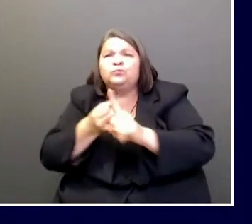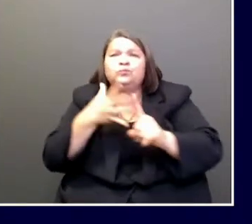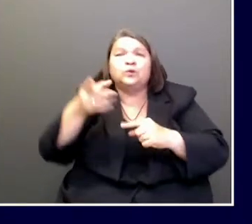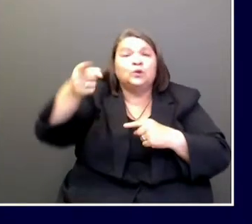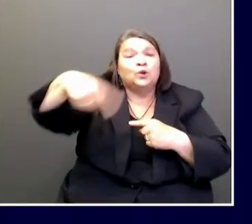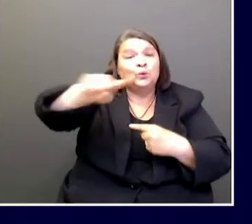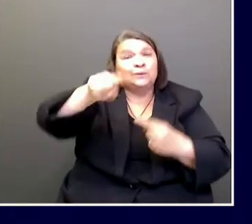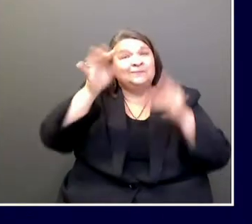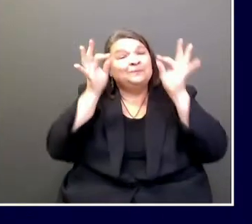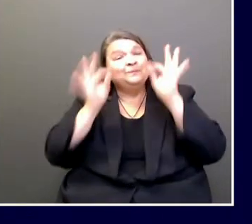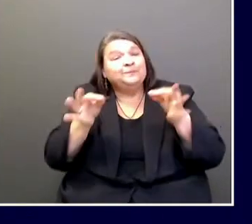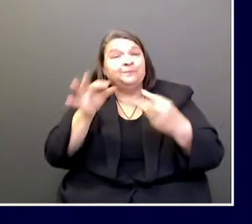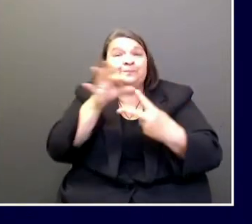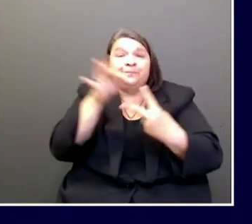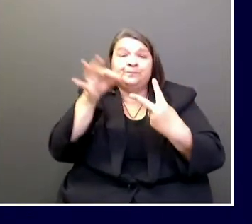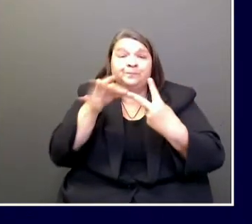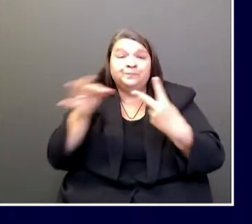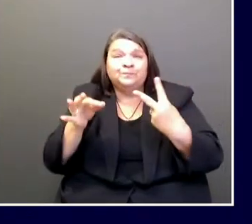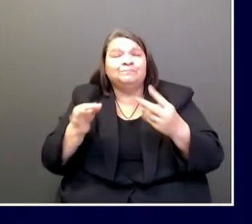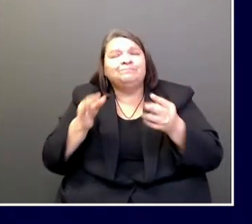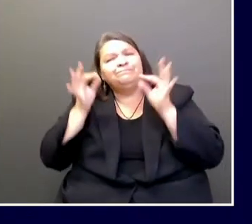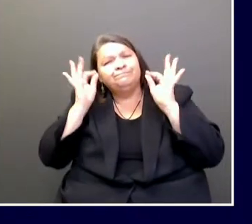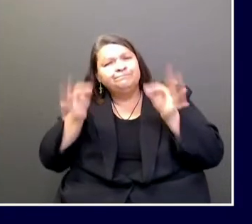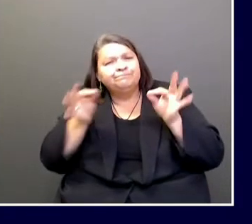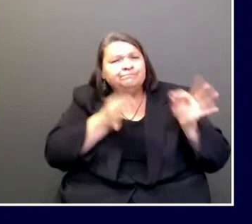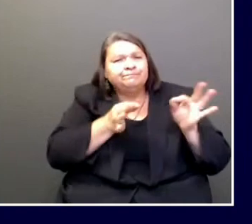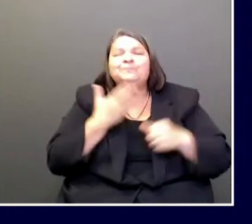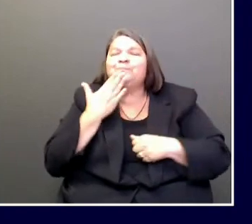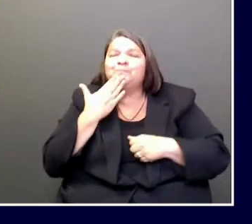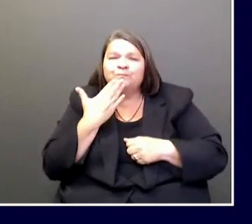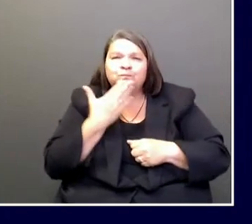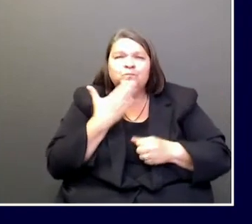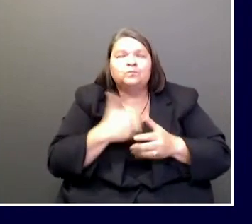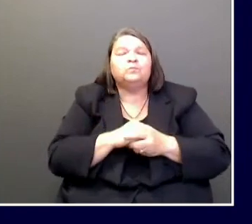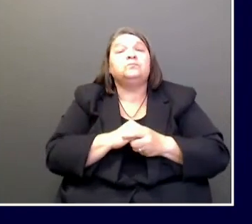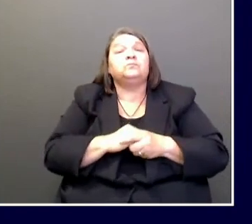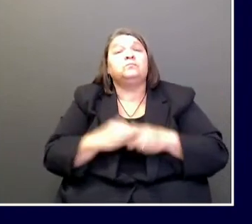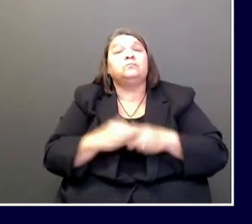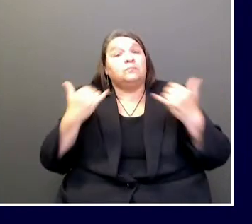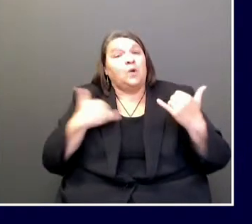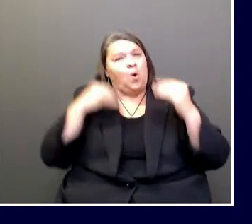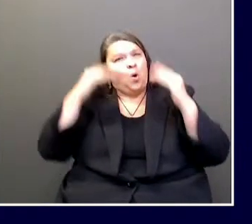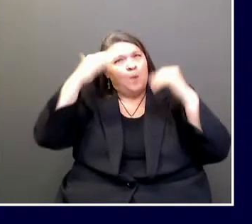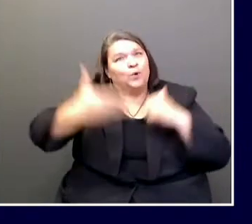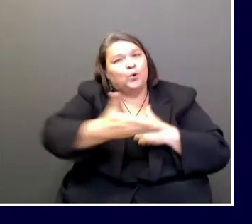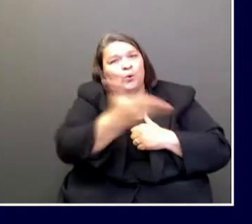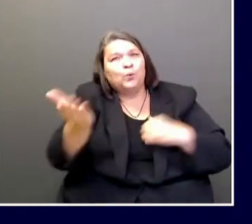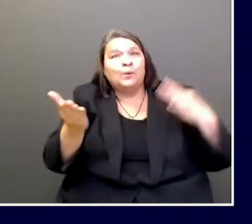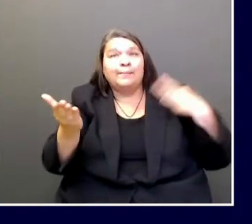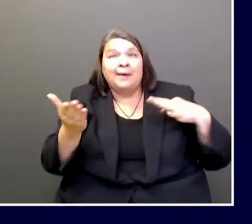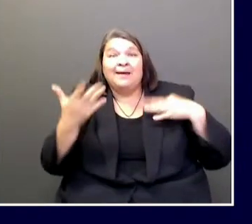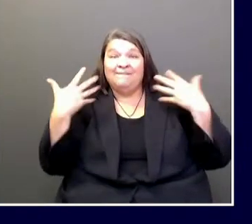I'm hopeful that even vaccinated folks in Maine will continue making the right choice by